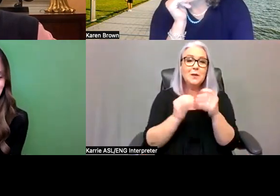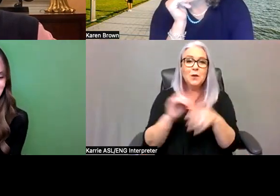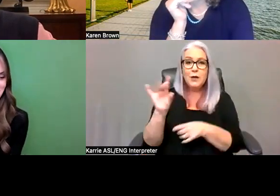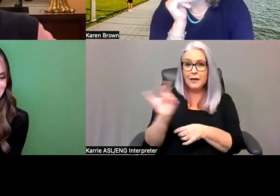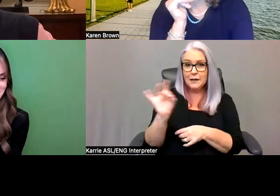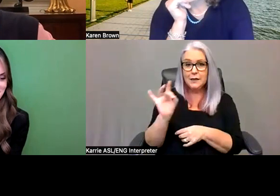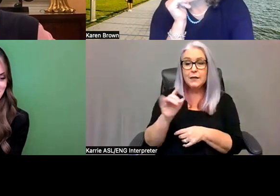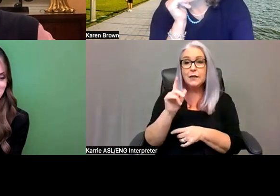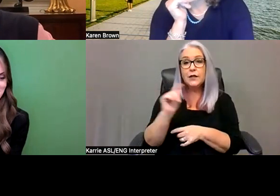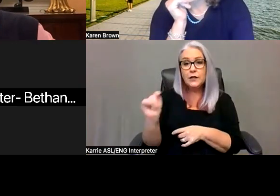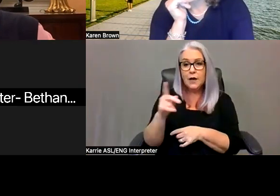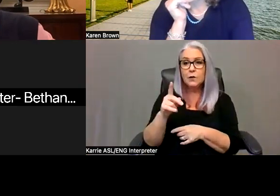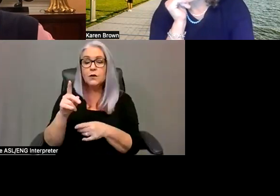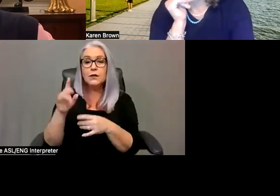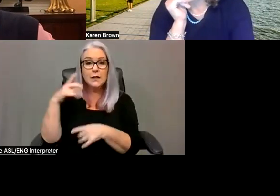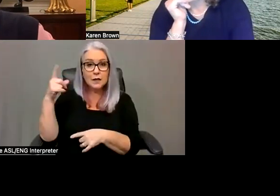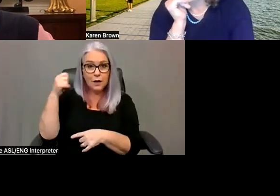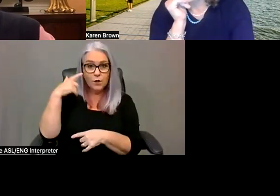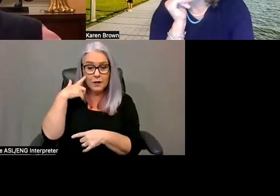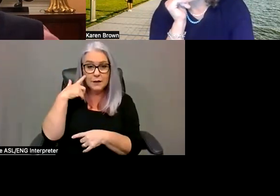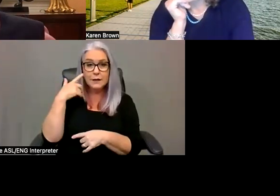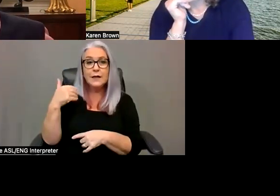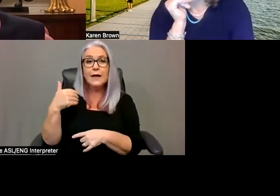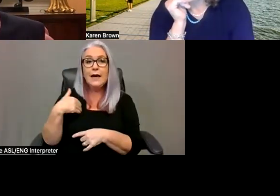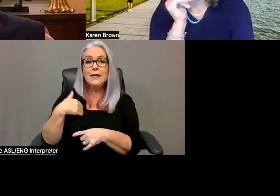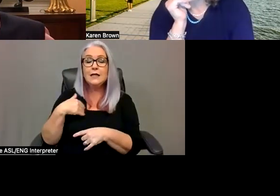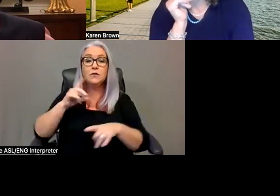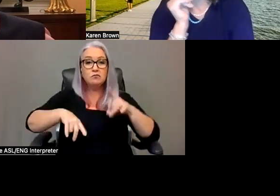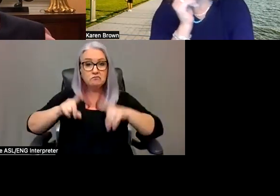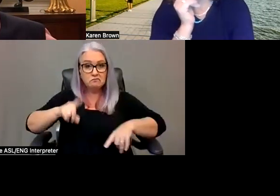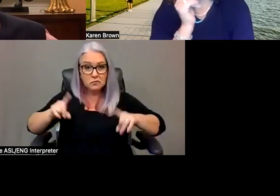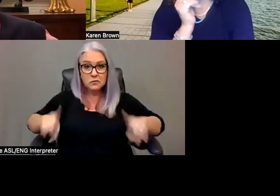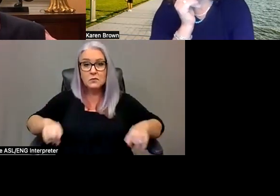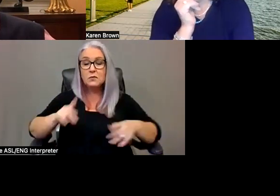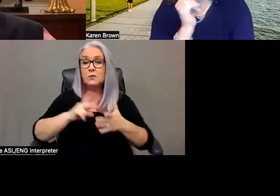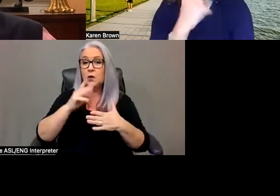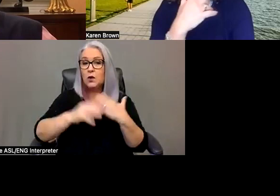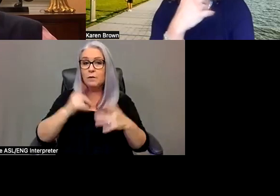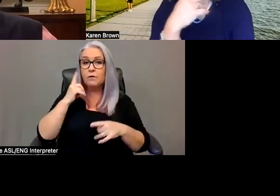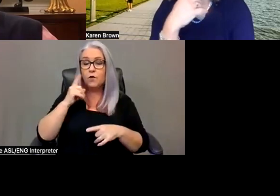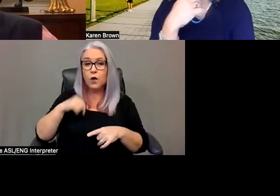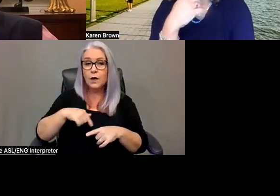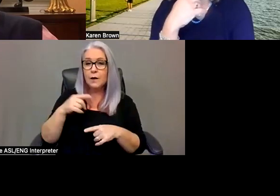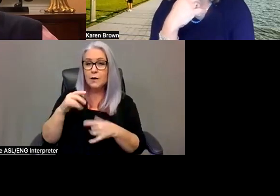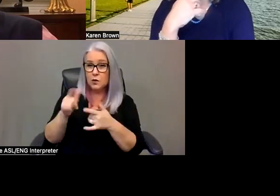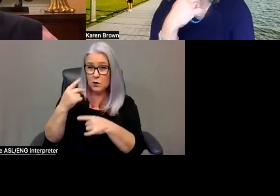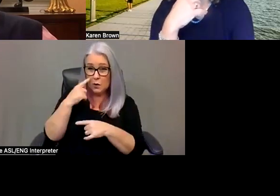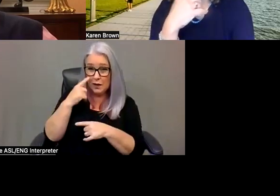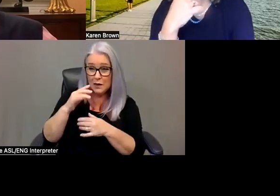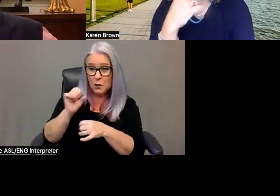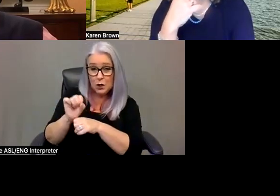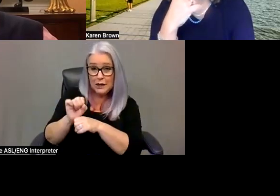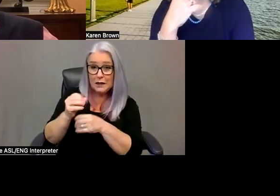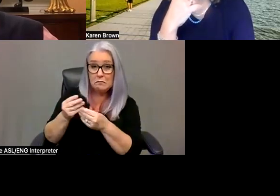Tarrytown's government has a diversity program for its employees and volunteers. How do you think it's working? And are there